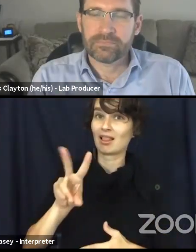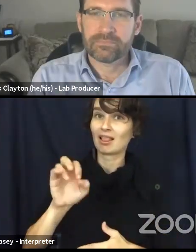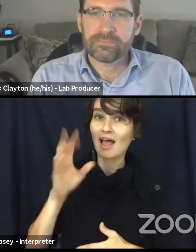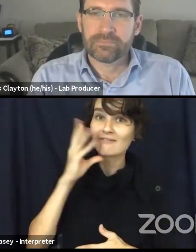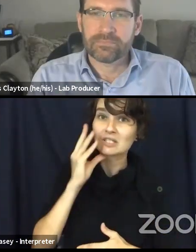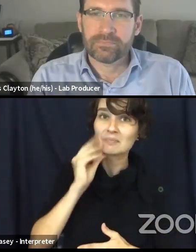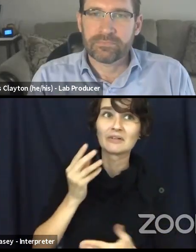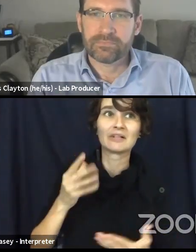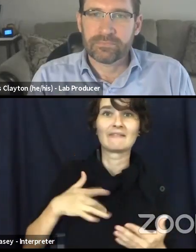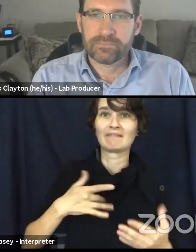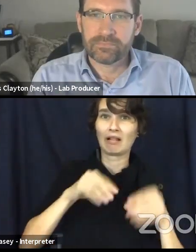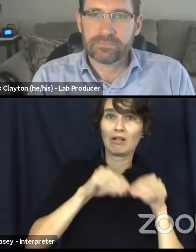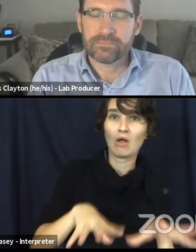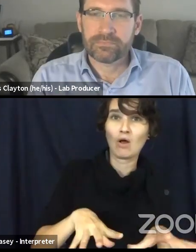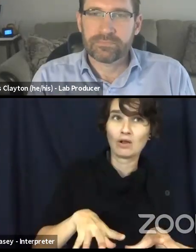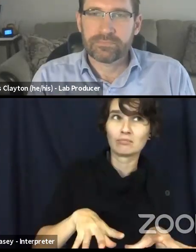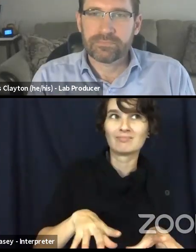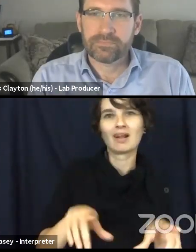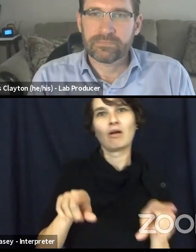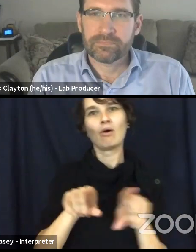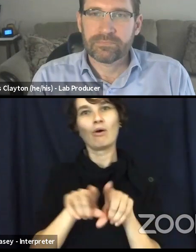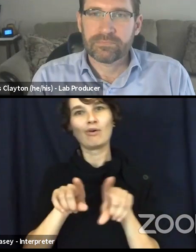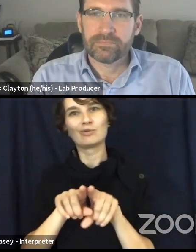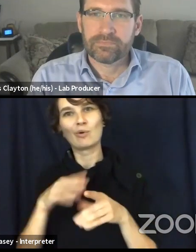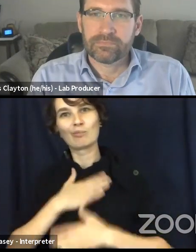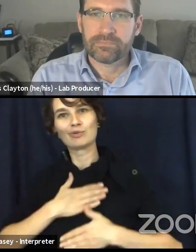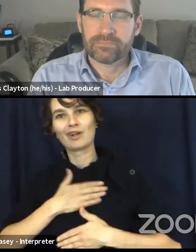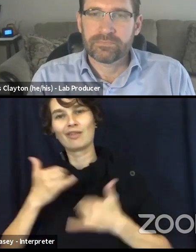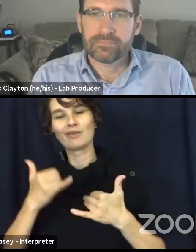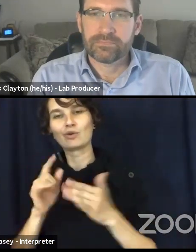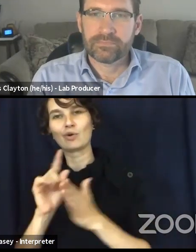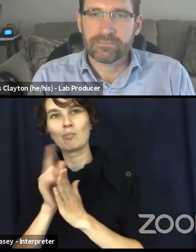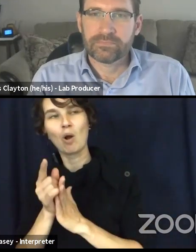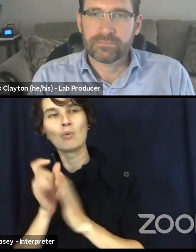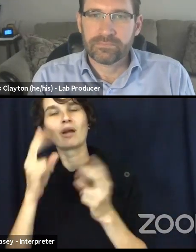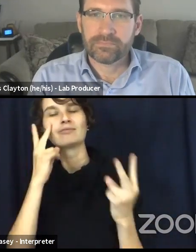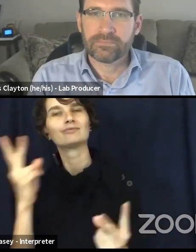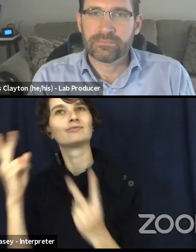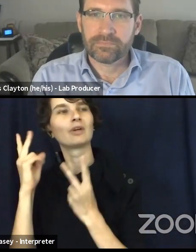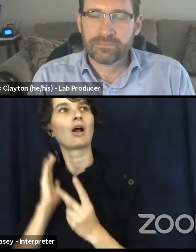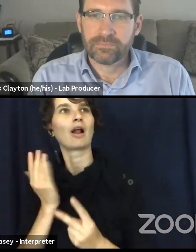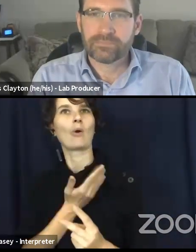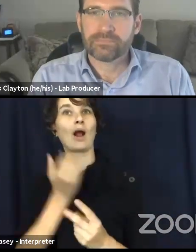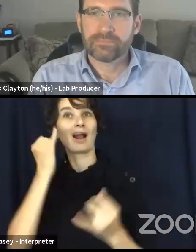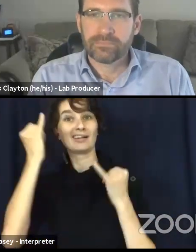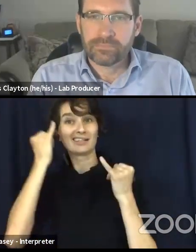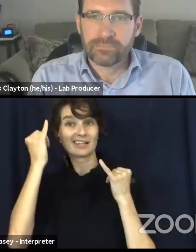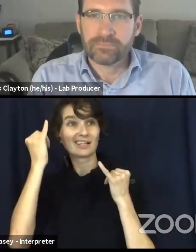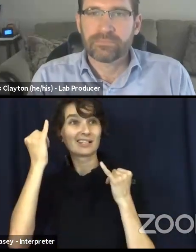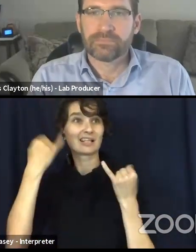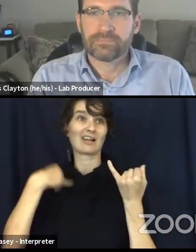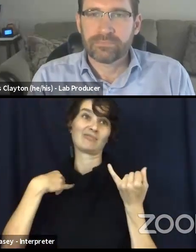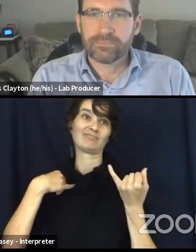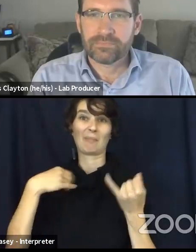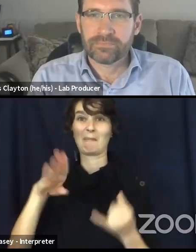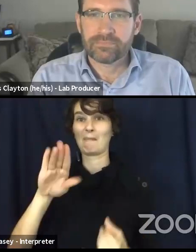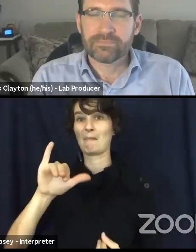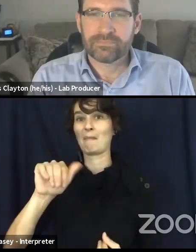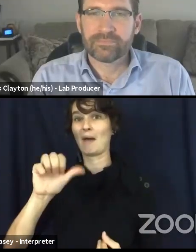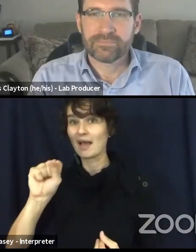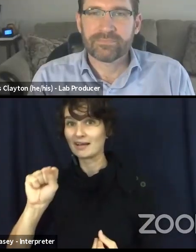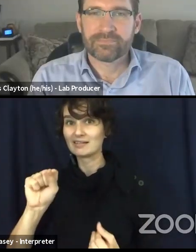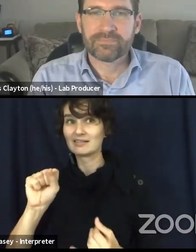know, I appreciate the current moment that's allowing us to reflect on our ideas and biases about liveness and presence and everything else. So